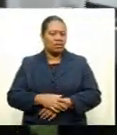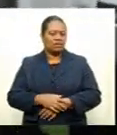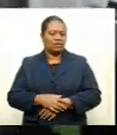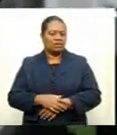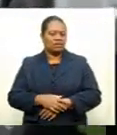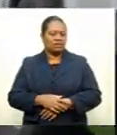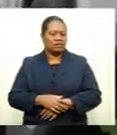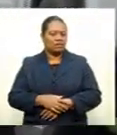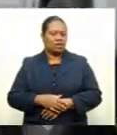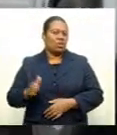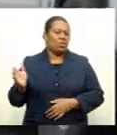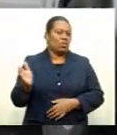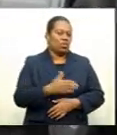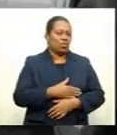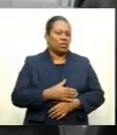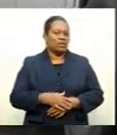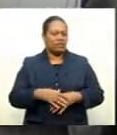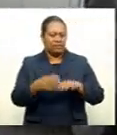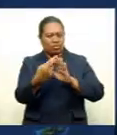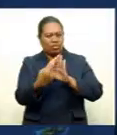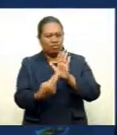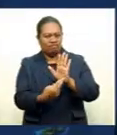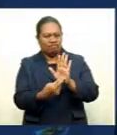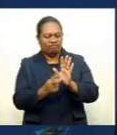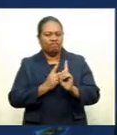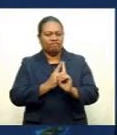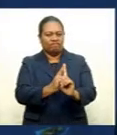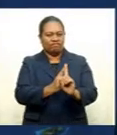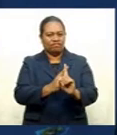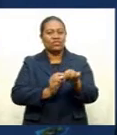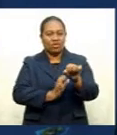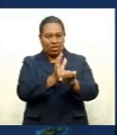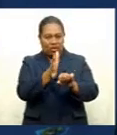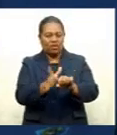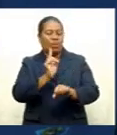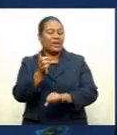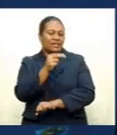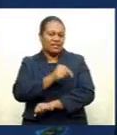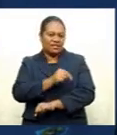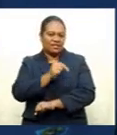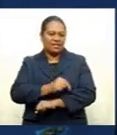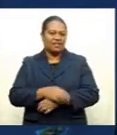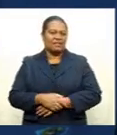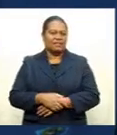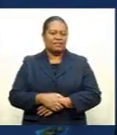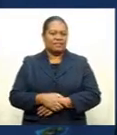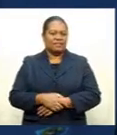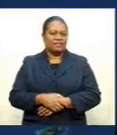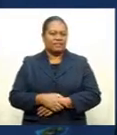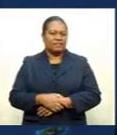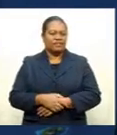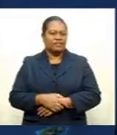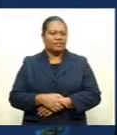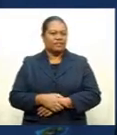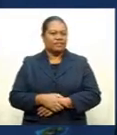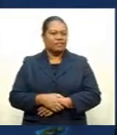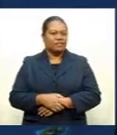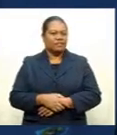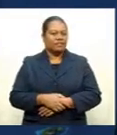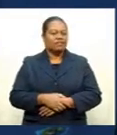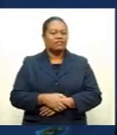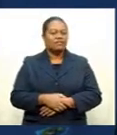be abiding by protocols that are required to keep us all